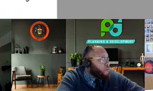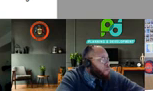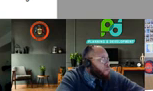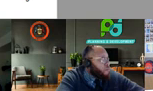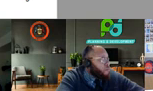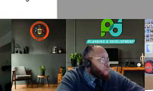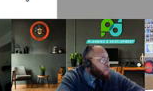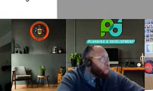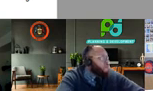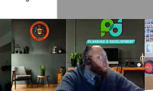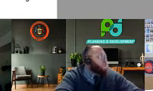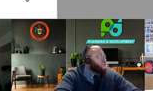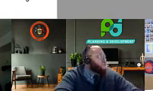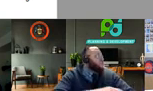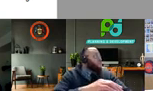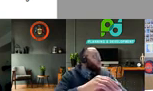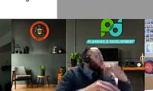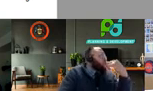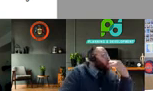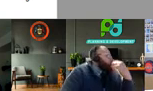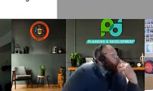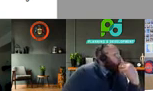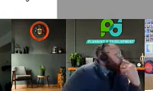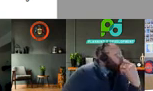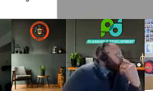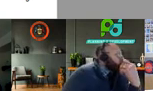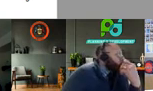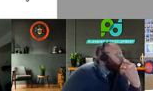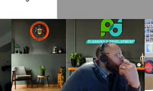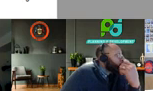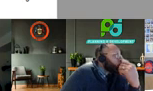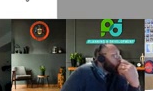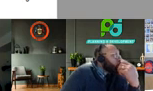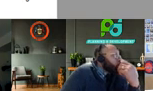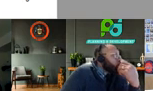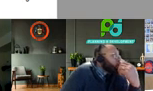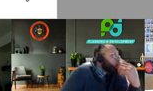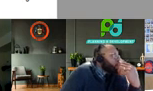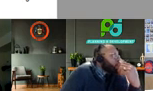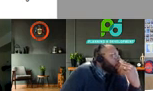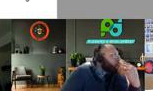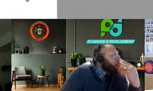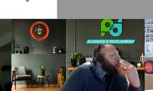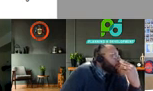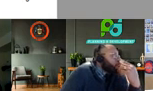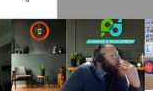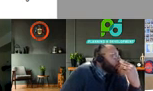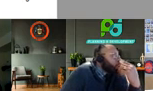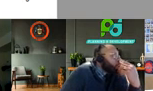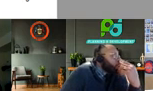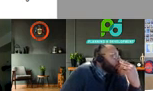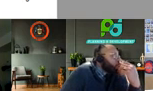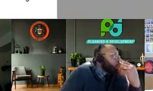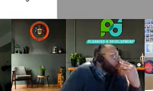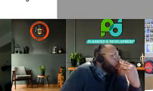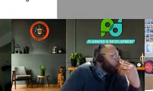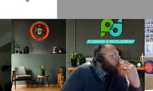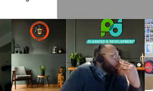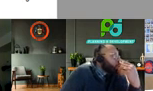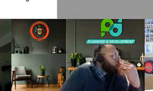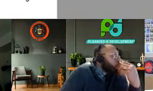the existing residential communities to the west and south through our property and towards the metro station, making a